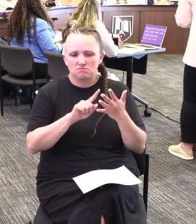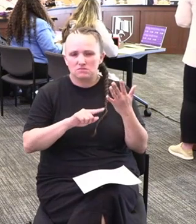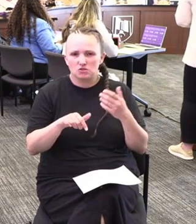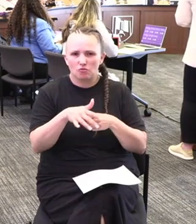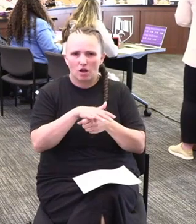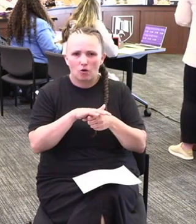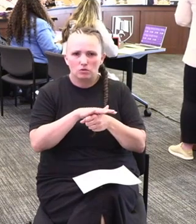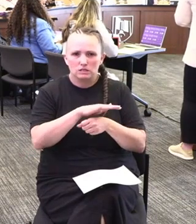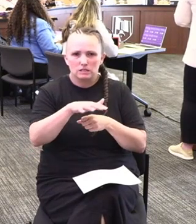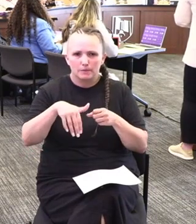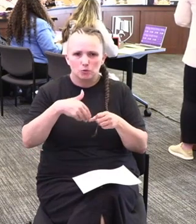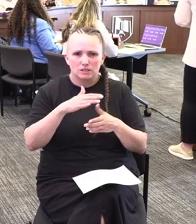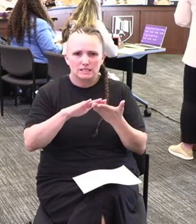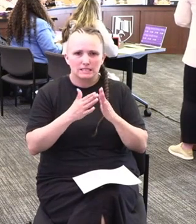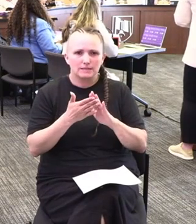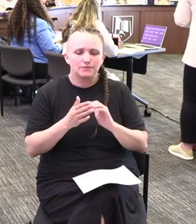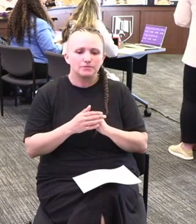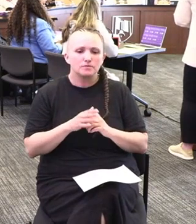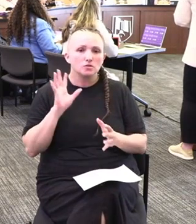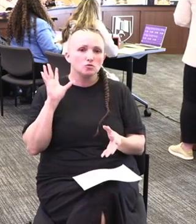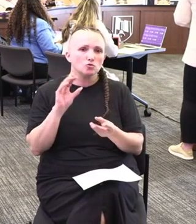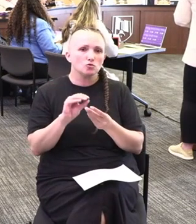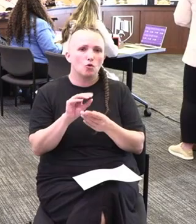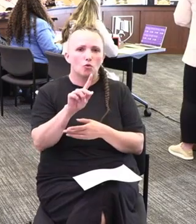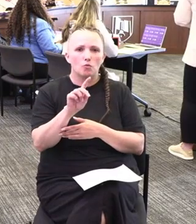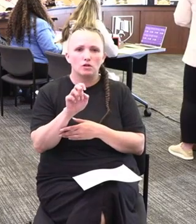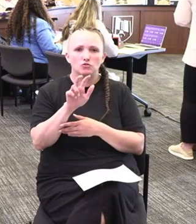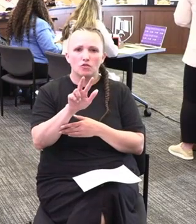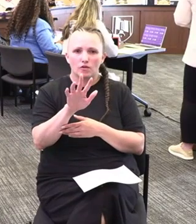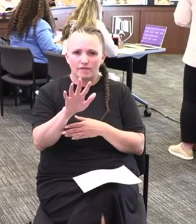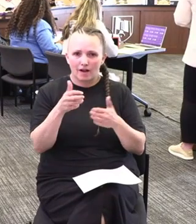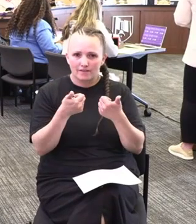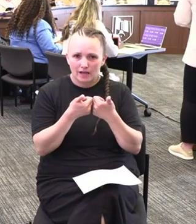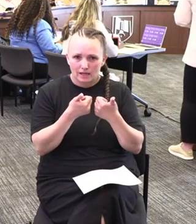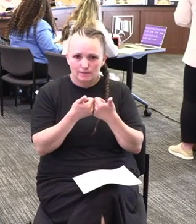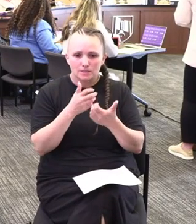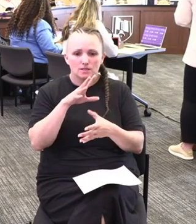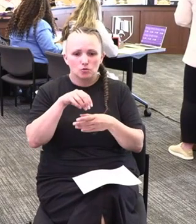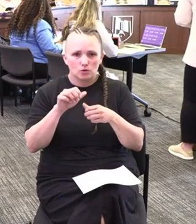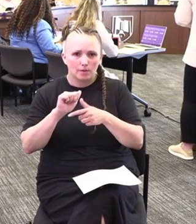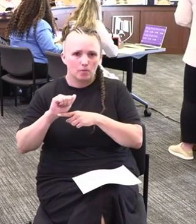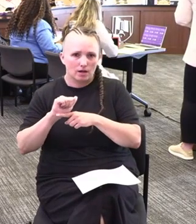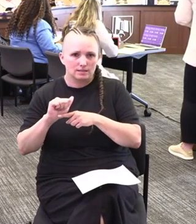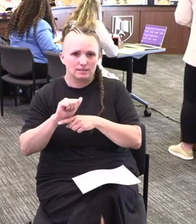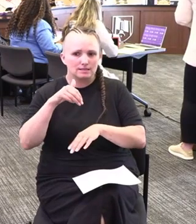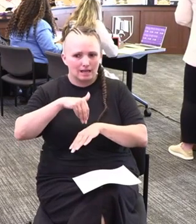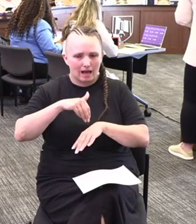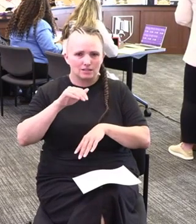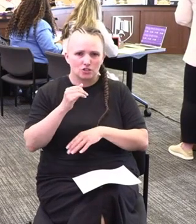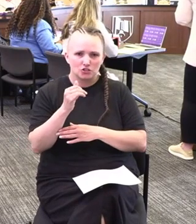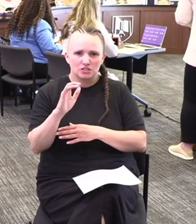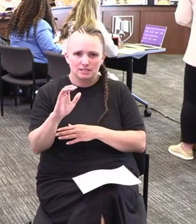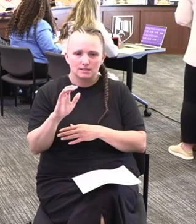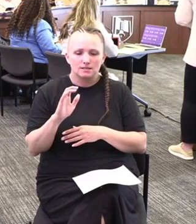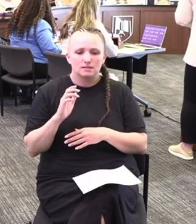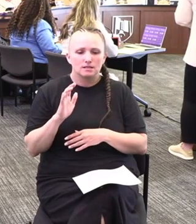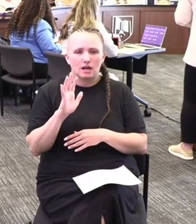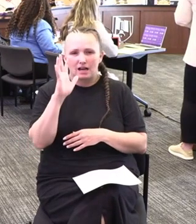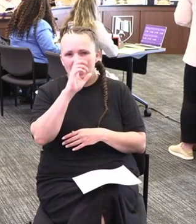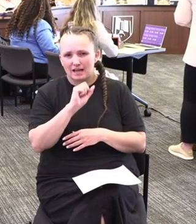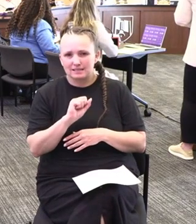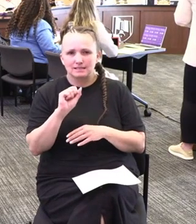communities. We have had a total of 135 games and practices at JJC. Our estimated attendance is